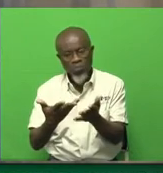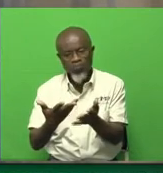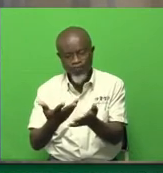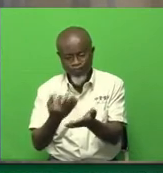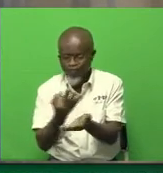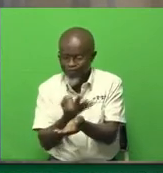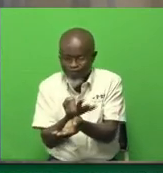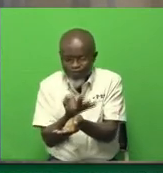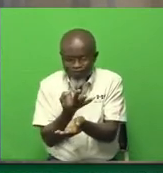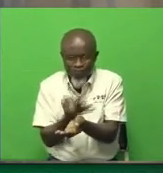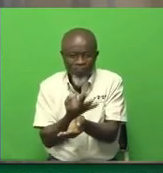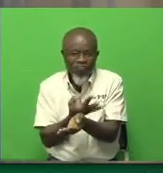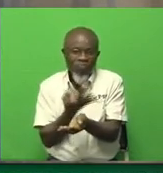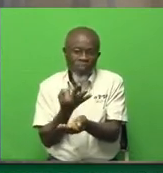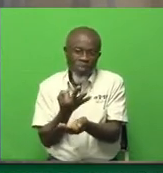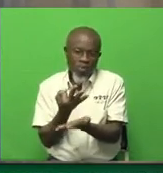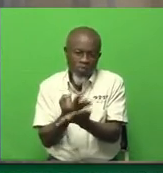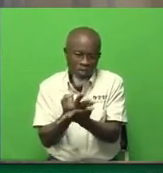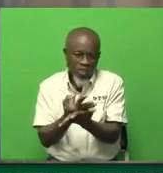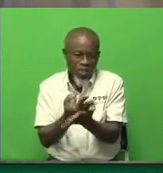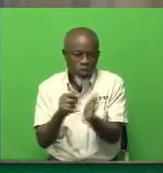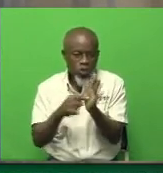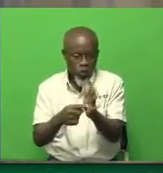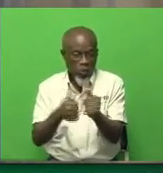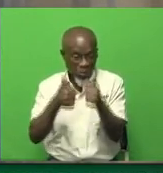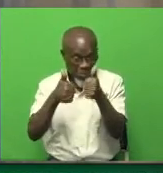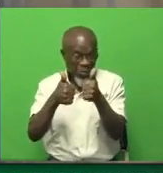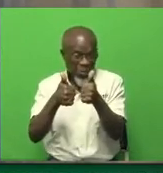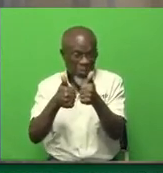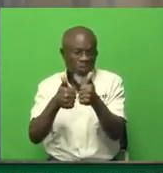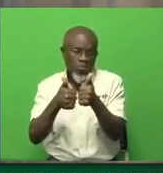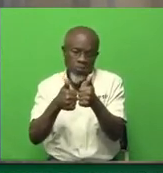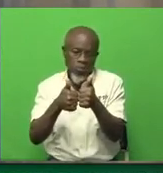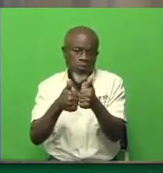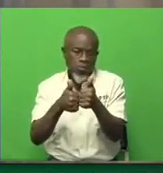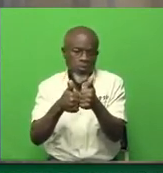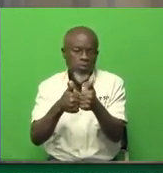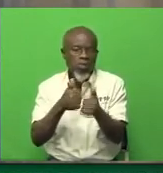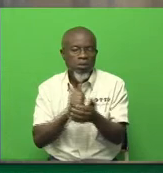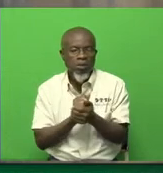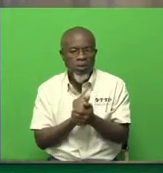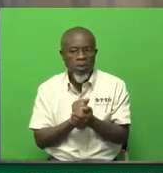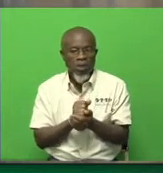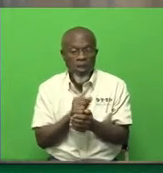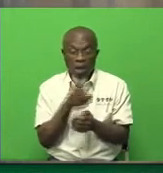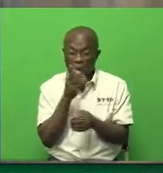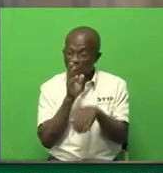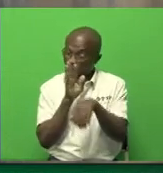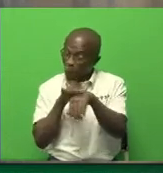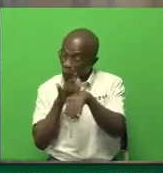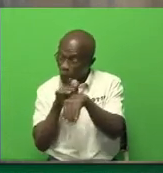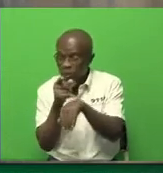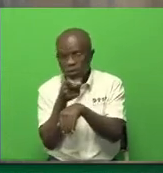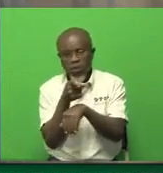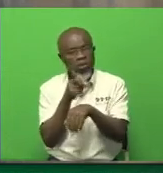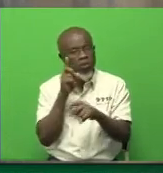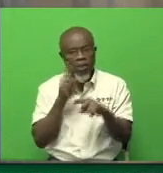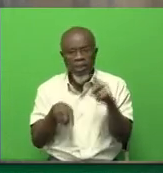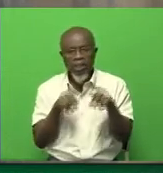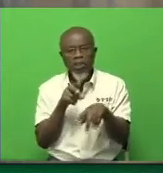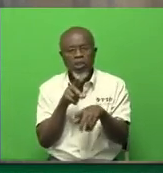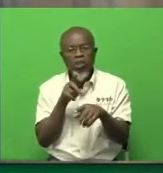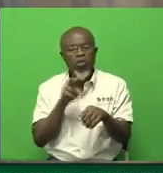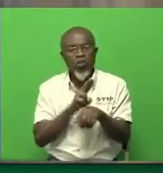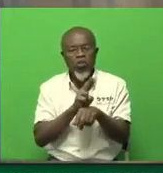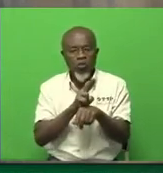private sector vat refunds as an interest-free loan in our consultations we met and engaged with several